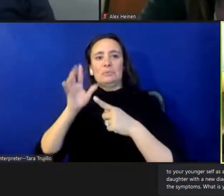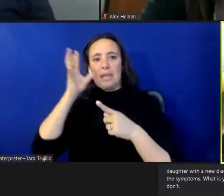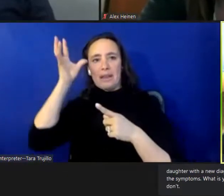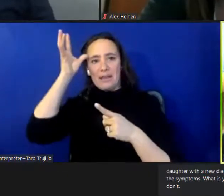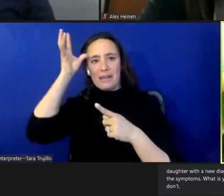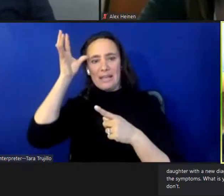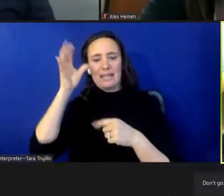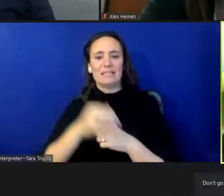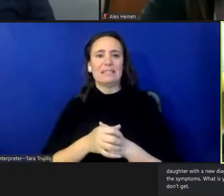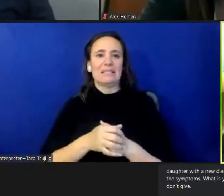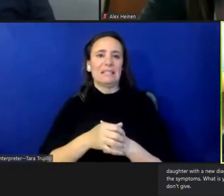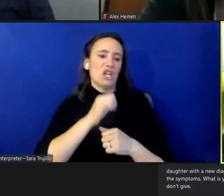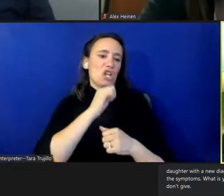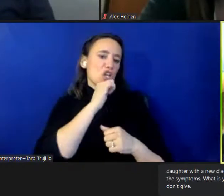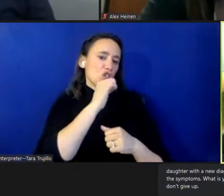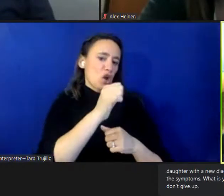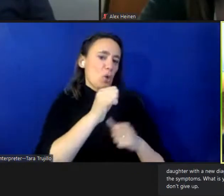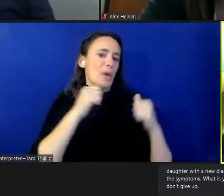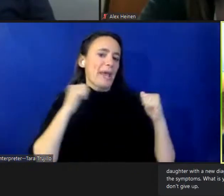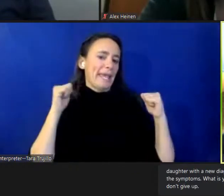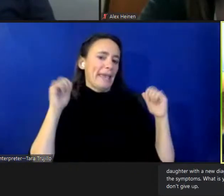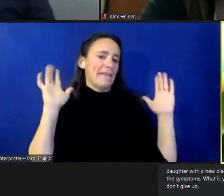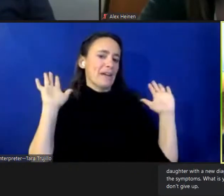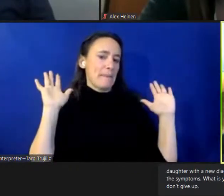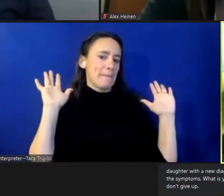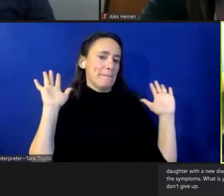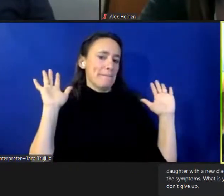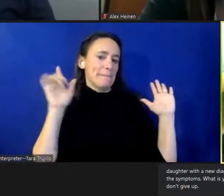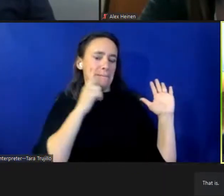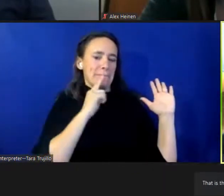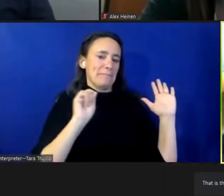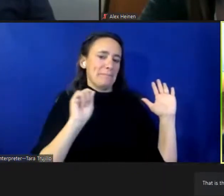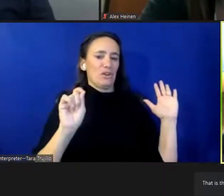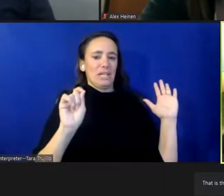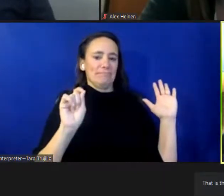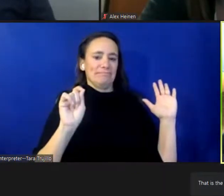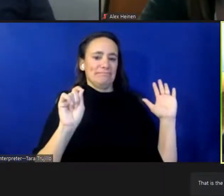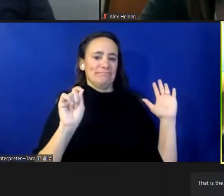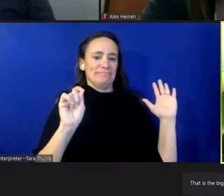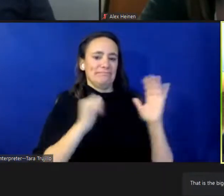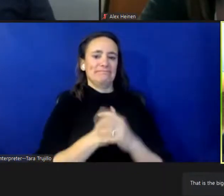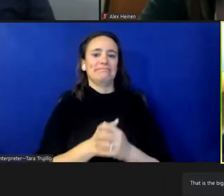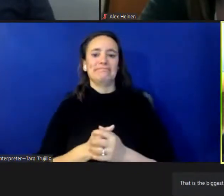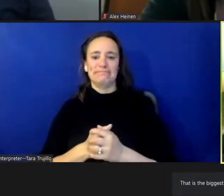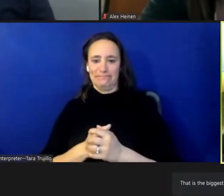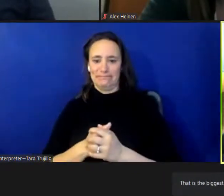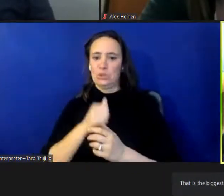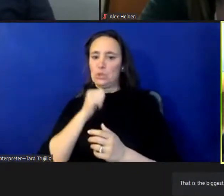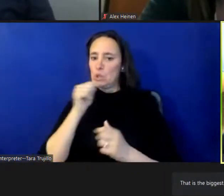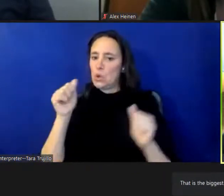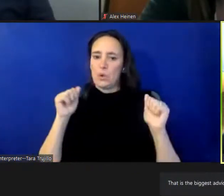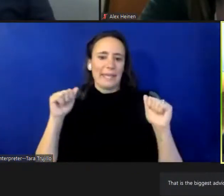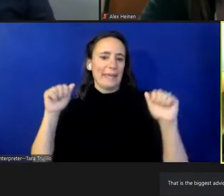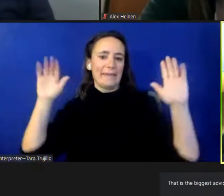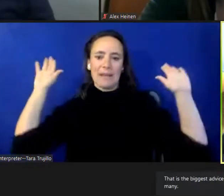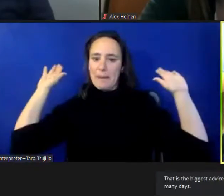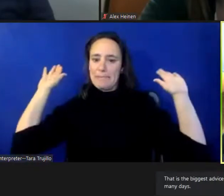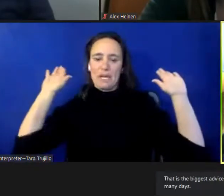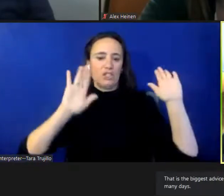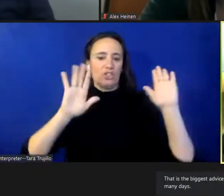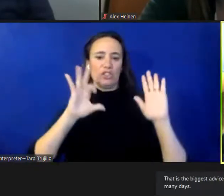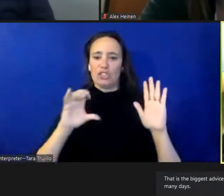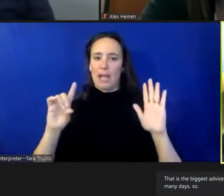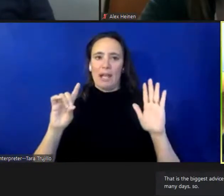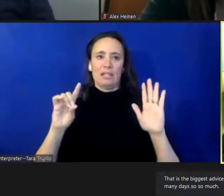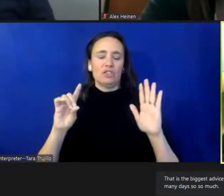Don't give up. That is the biggest advice, because there were so many days,